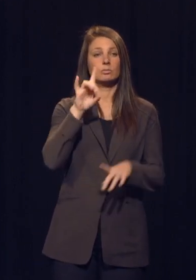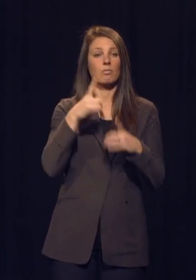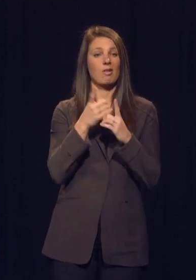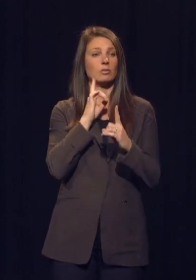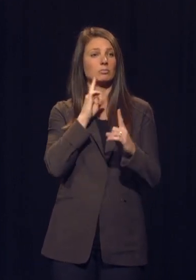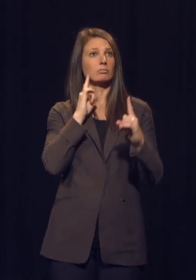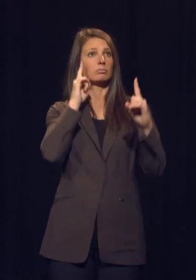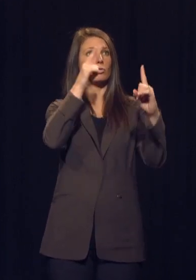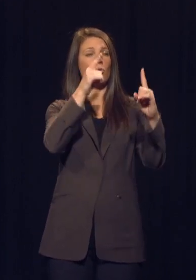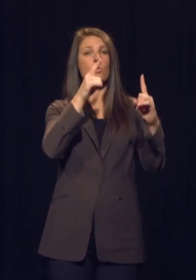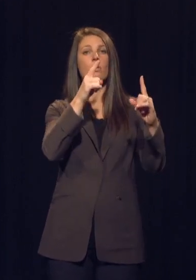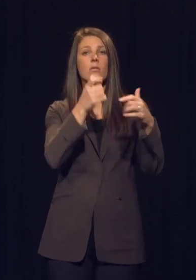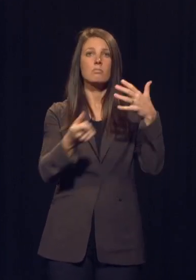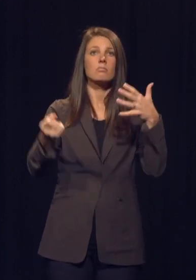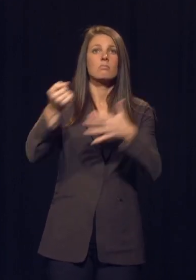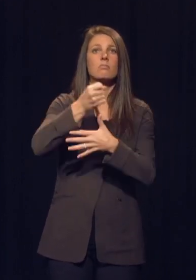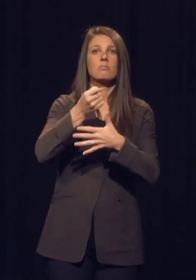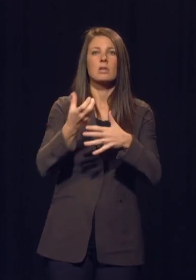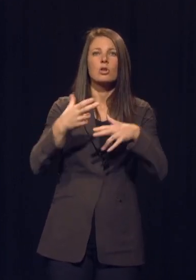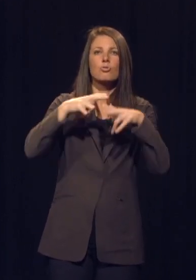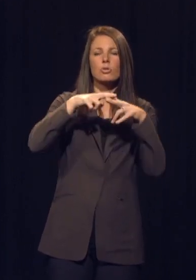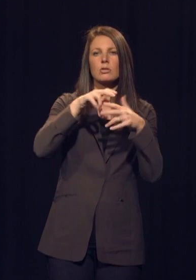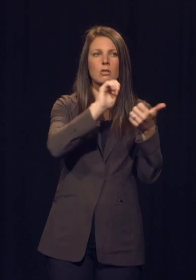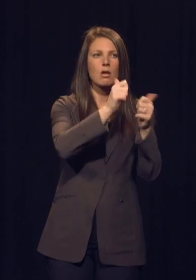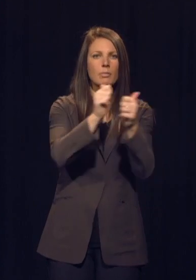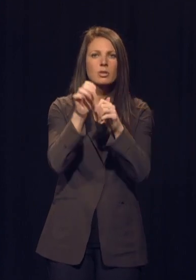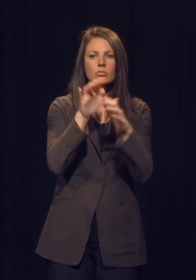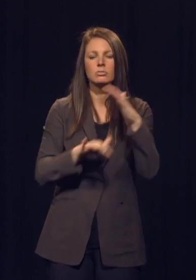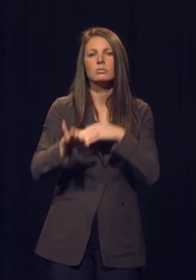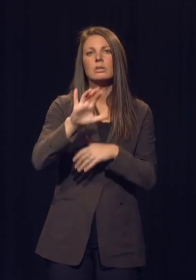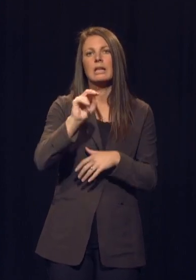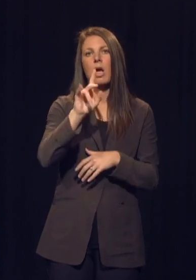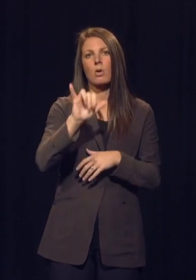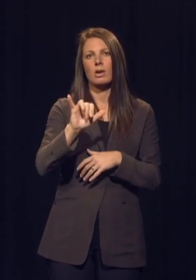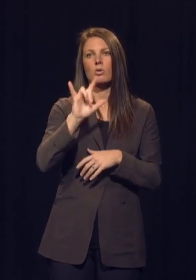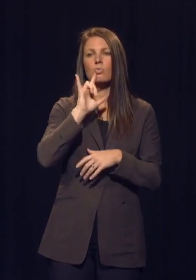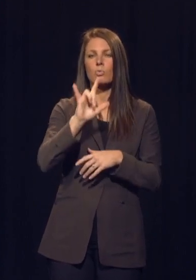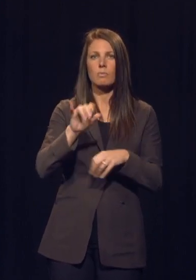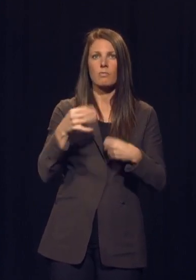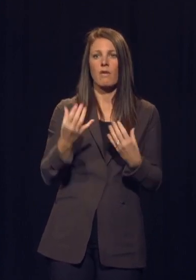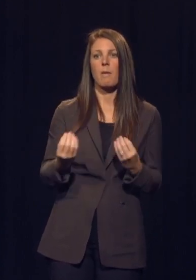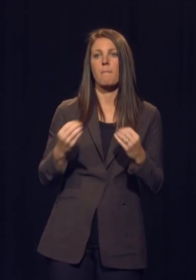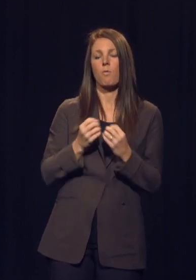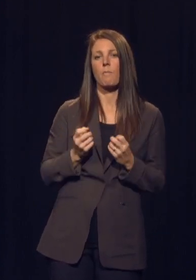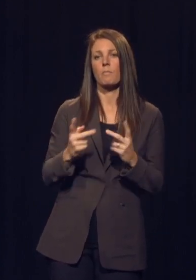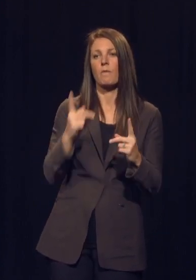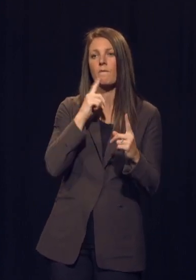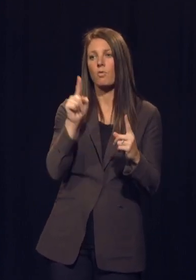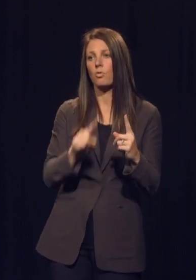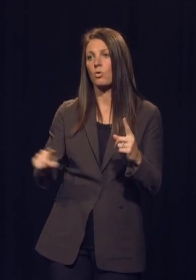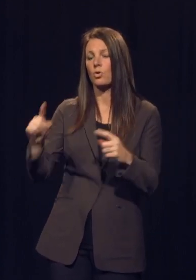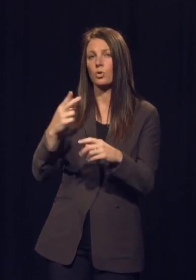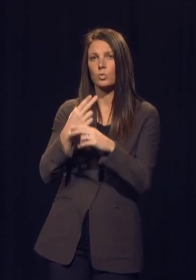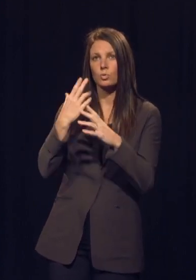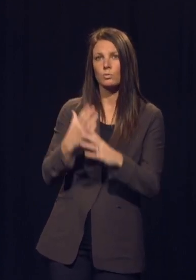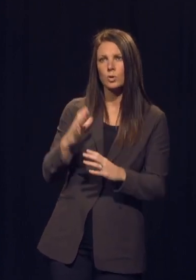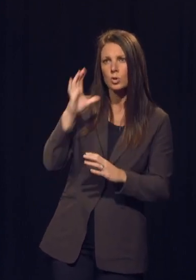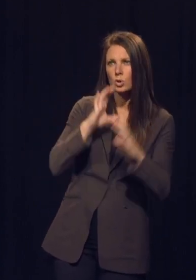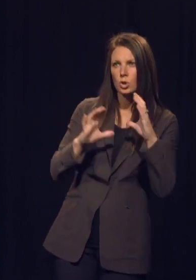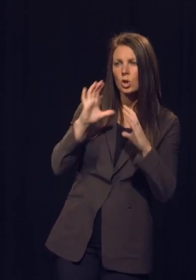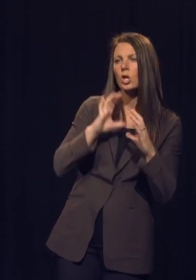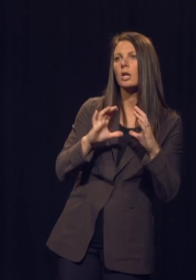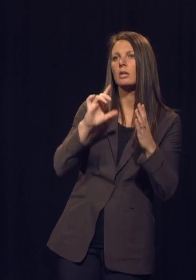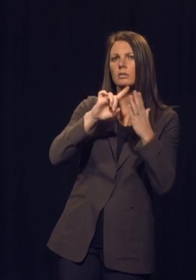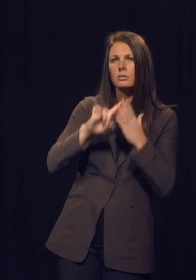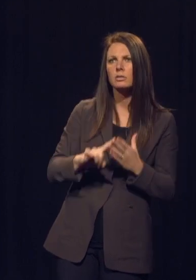to increase competition within counties, which ultimately presents more opportunities for consumers looking for